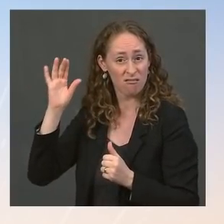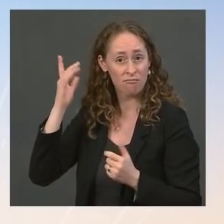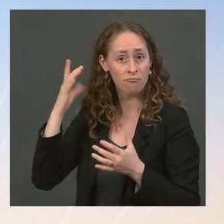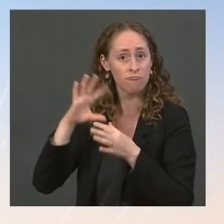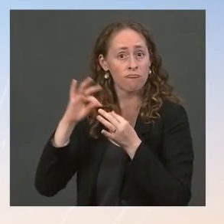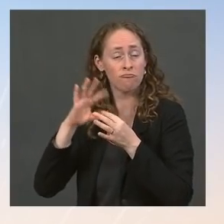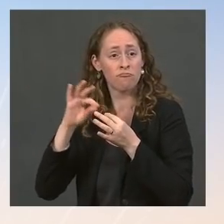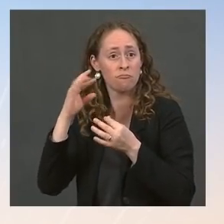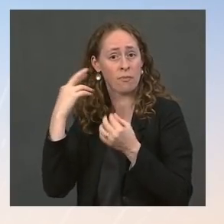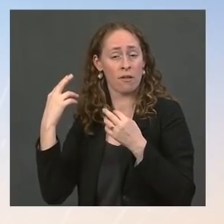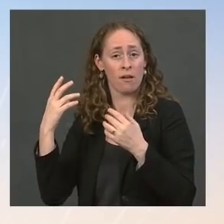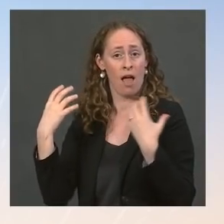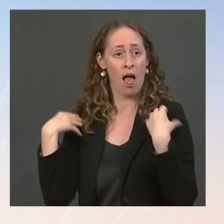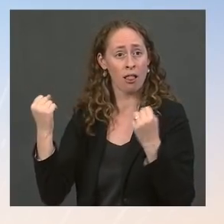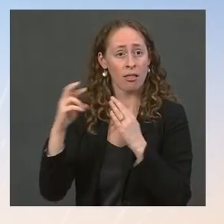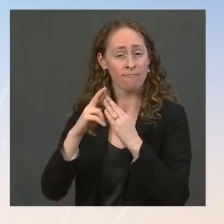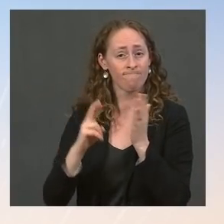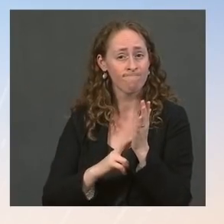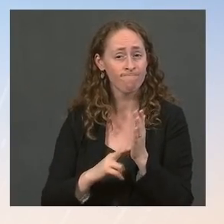being sick and tired of COVID.